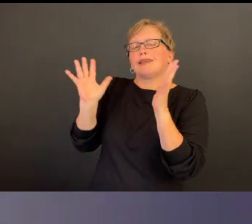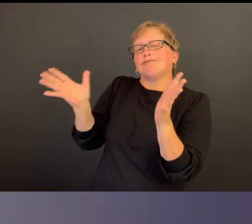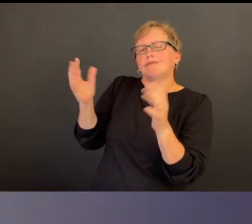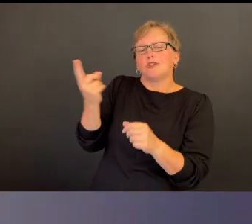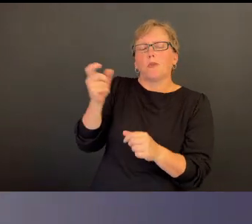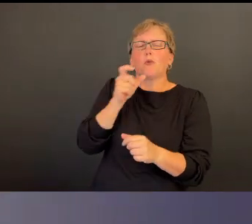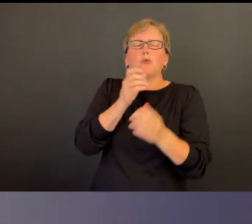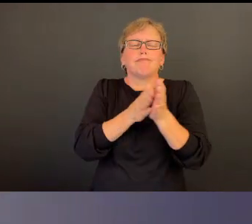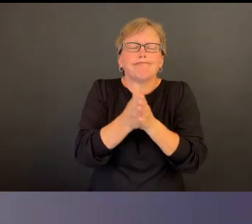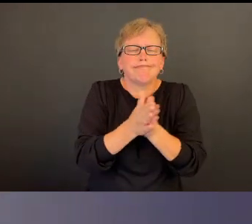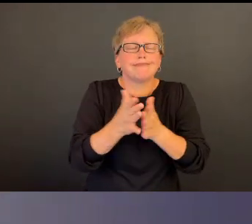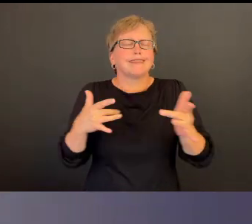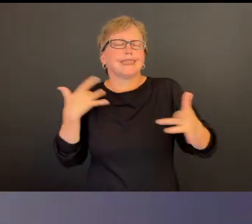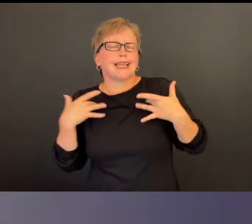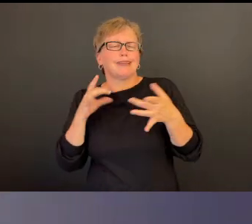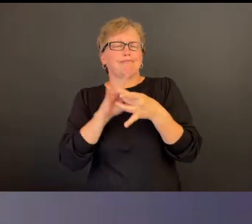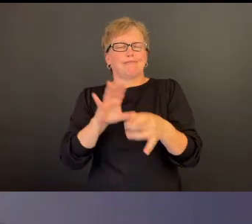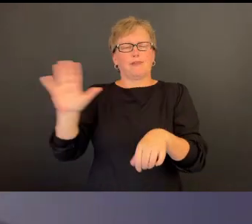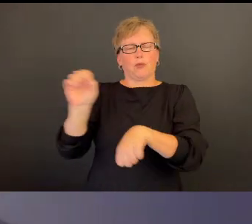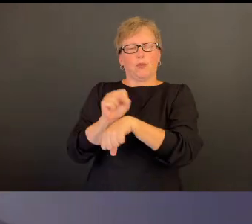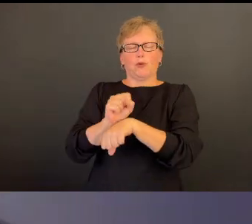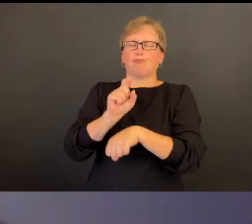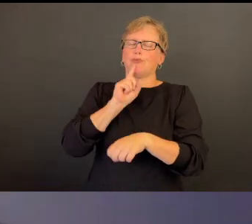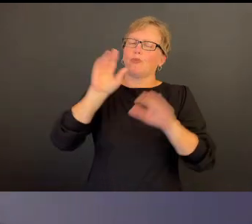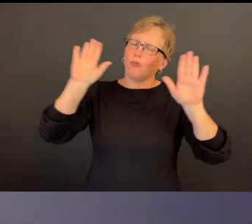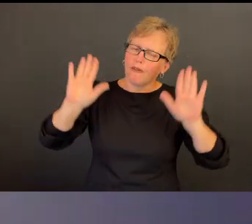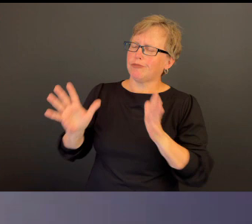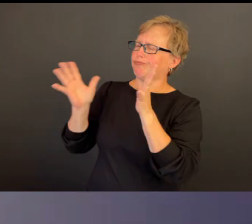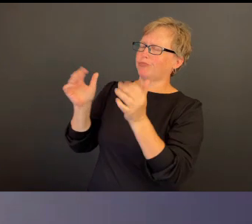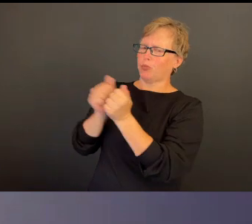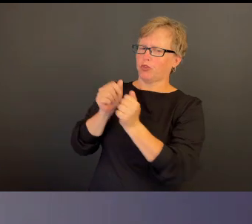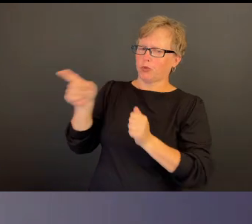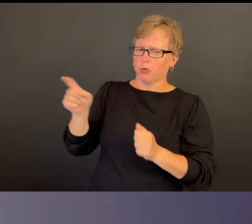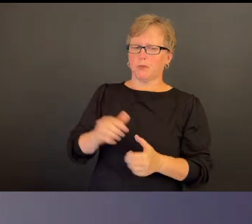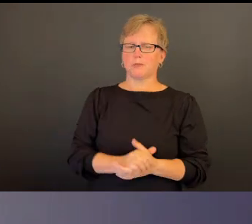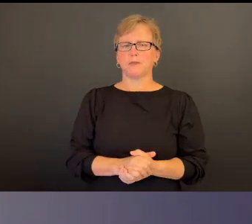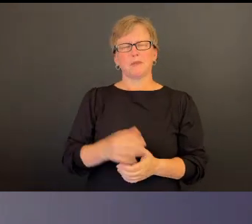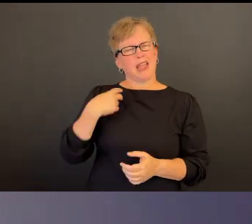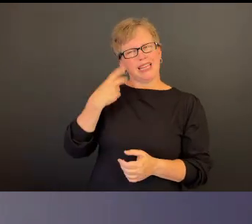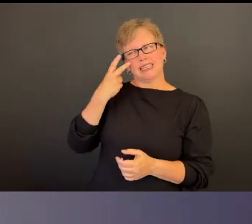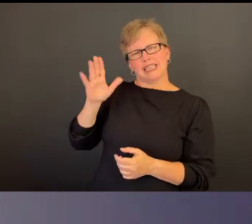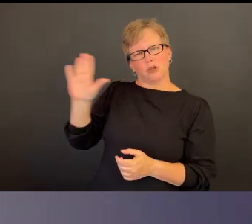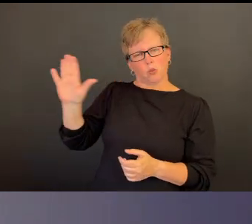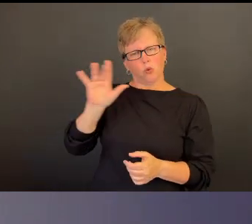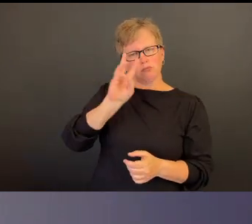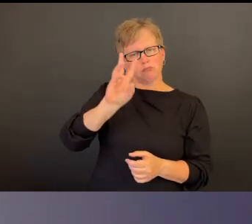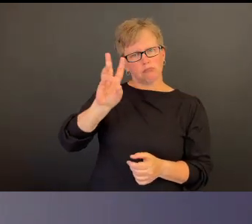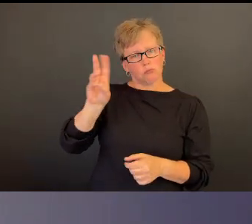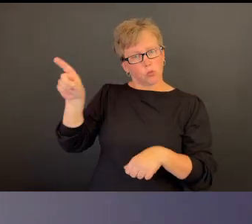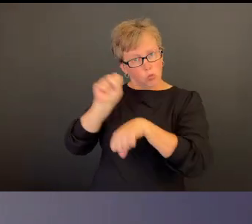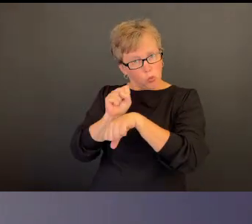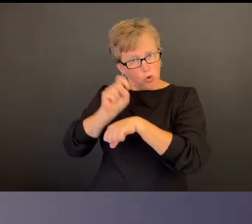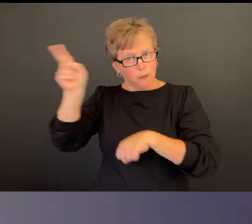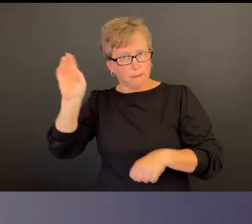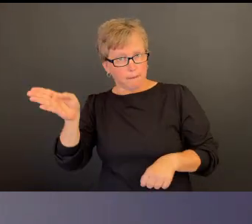do and excited about what they do. So it's just wonderful talking to you. Now, I see that you have on your website